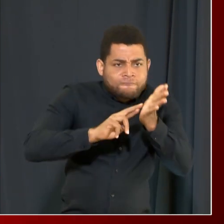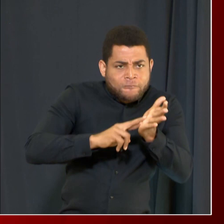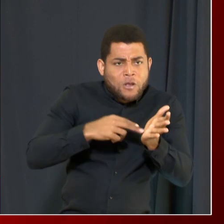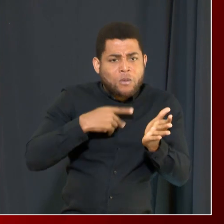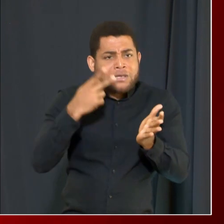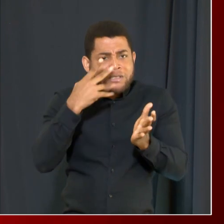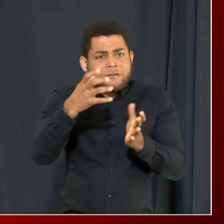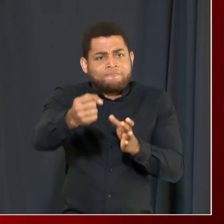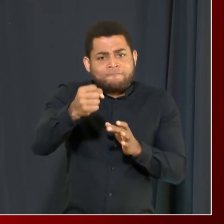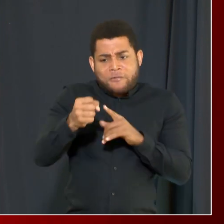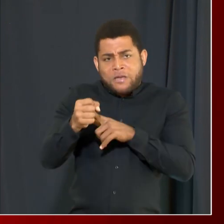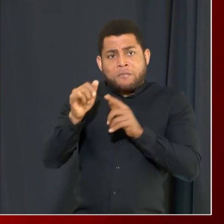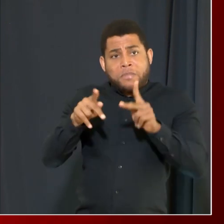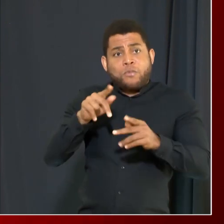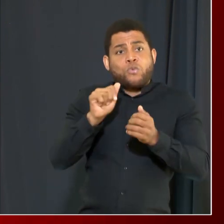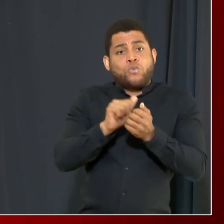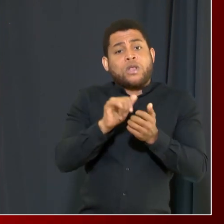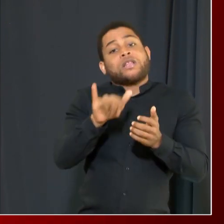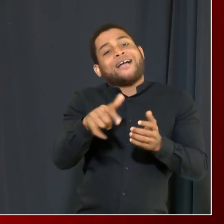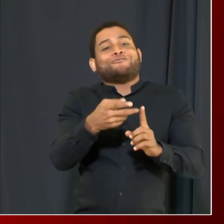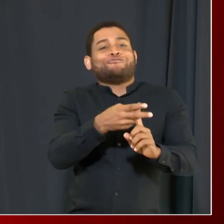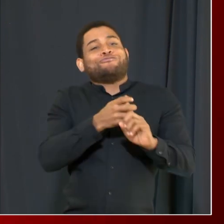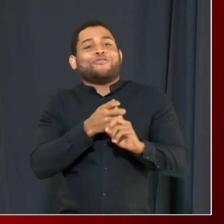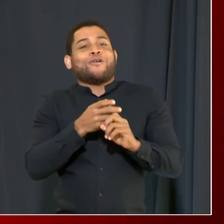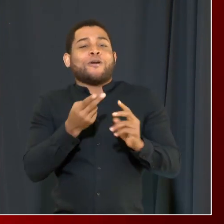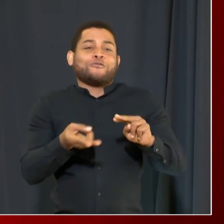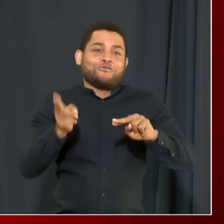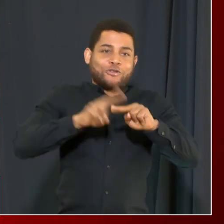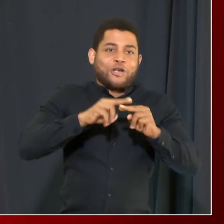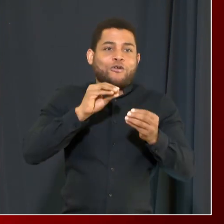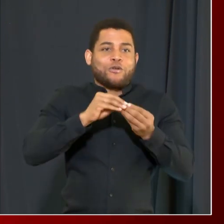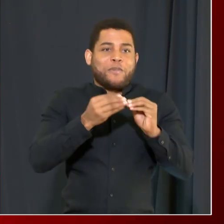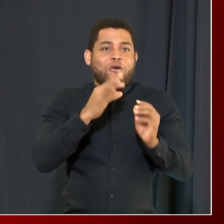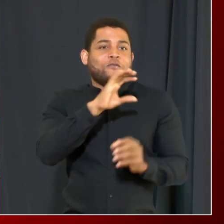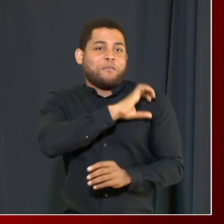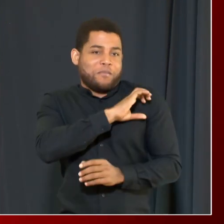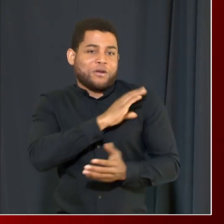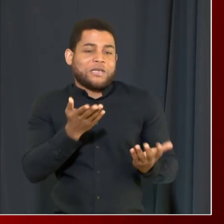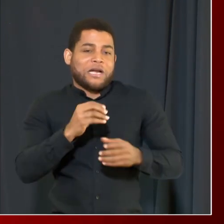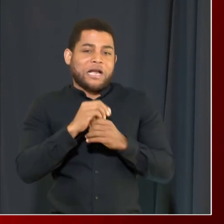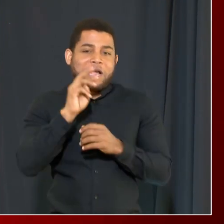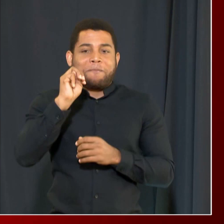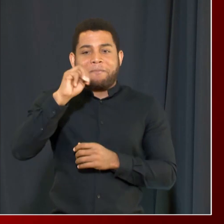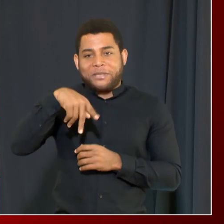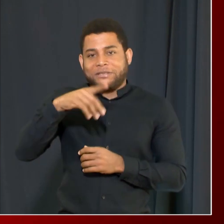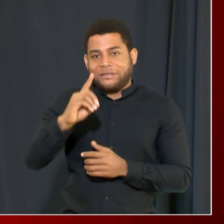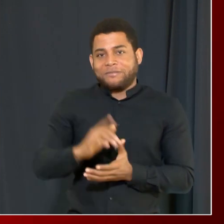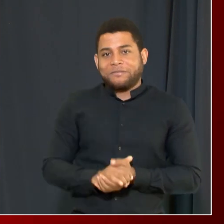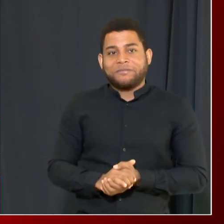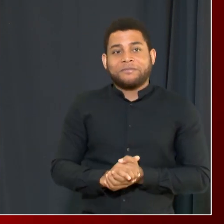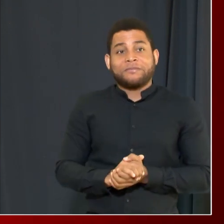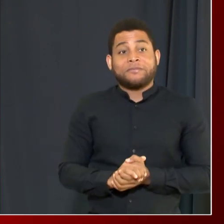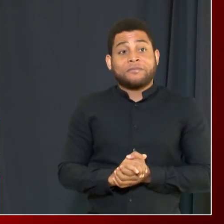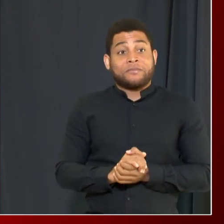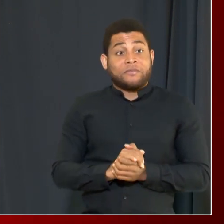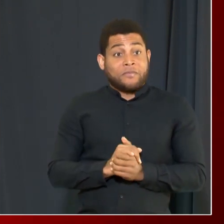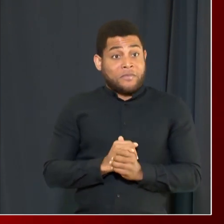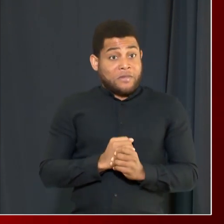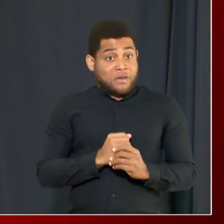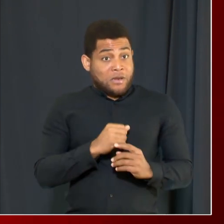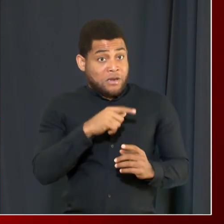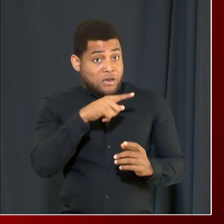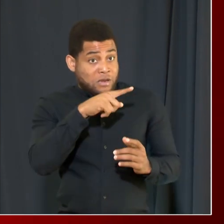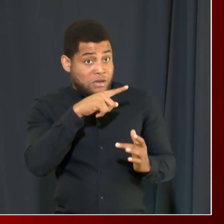to increase the number of officers that we have in the Metropolitan Police Department. So are you hopeful that those numbers are? I'm very hopeful.